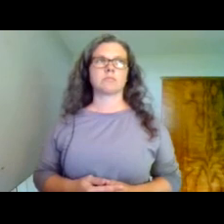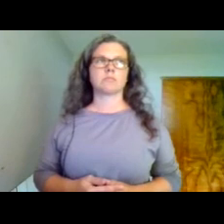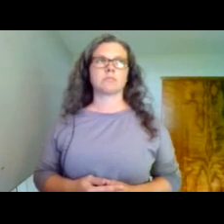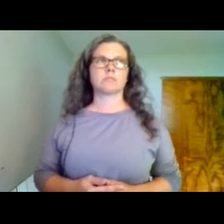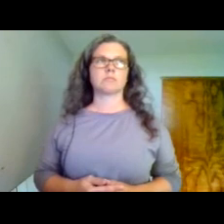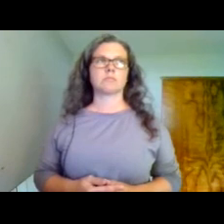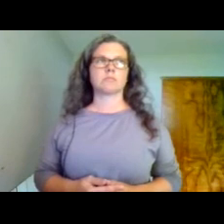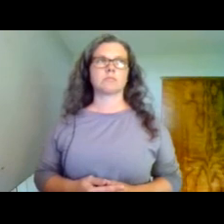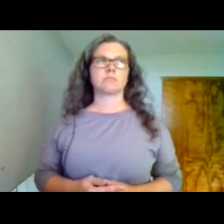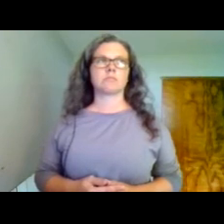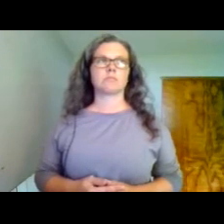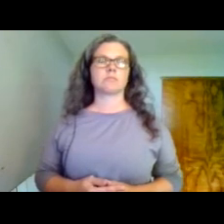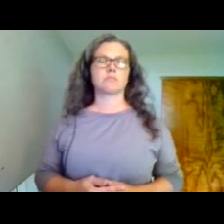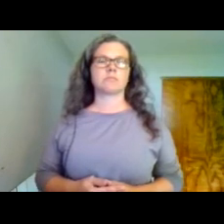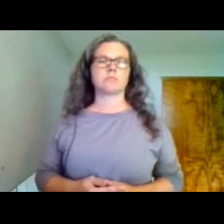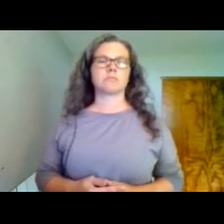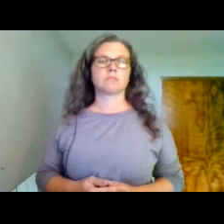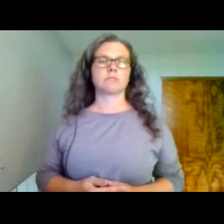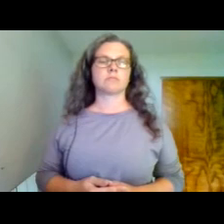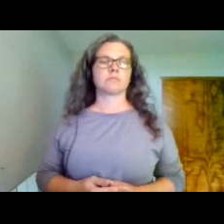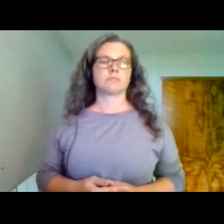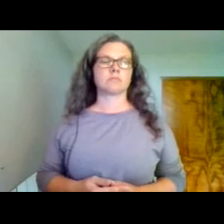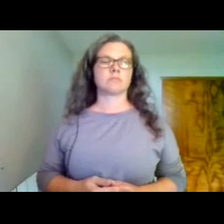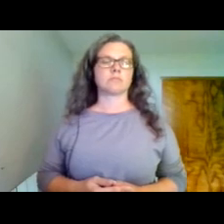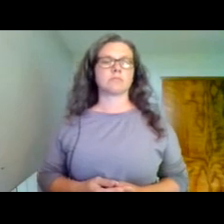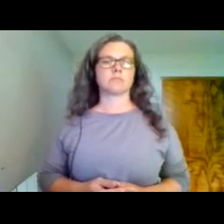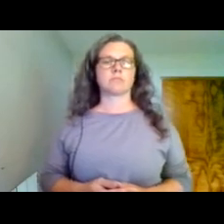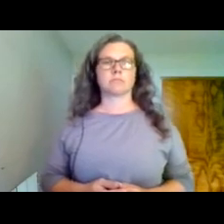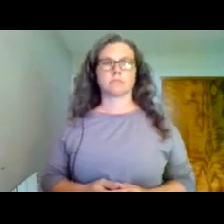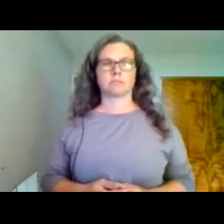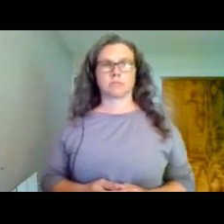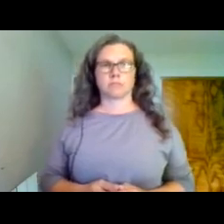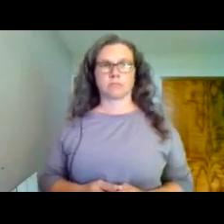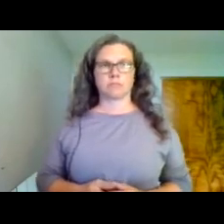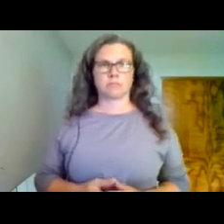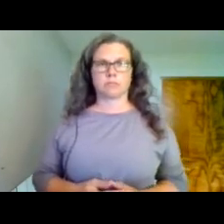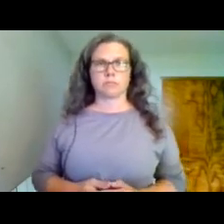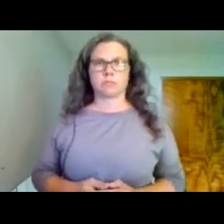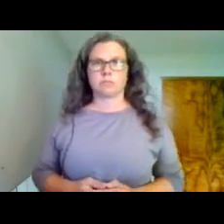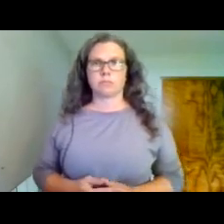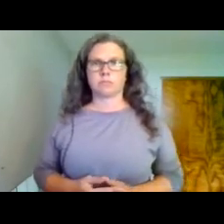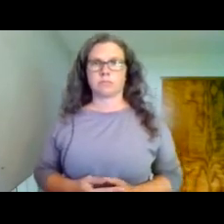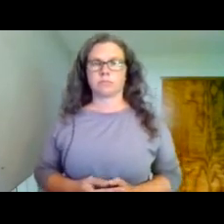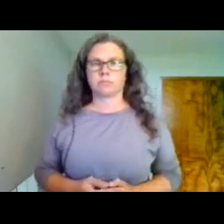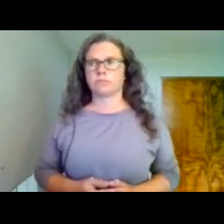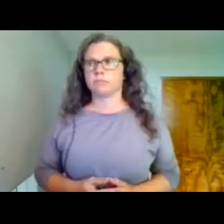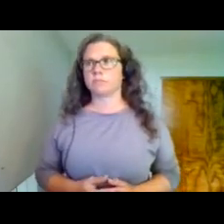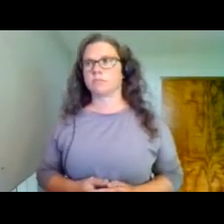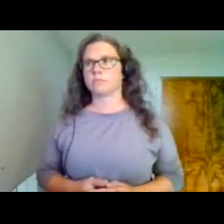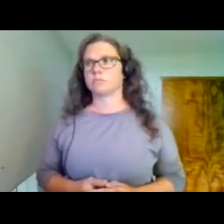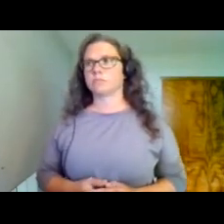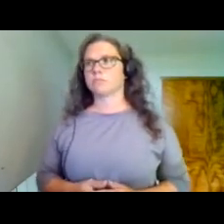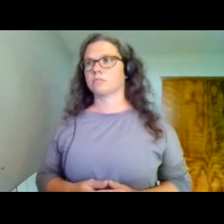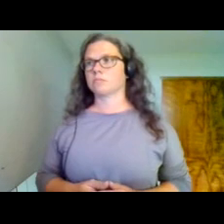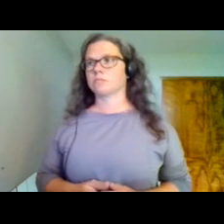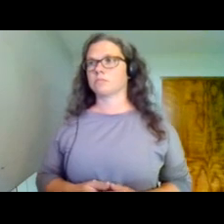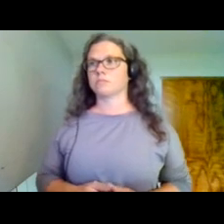catchment of fines on the way out of a site long-term, but that is an option.